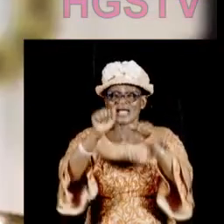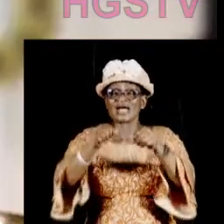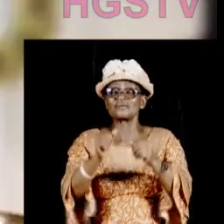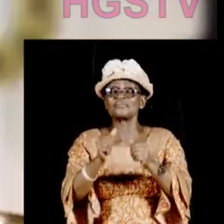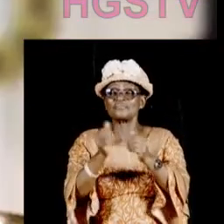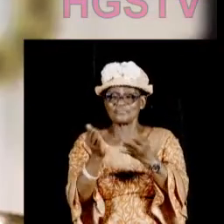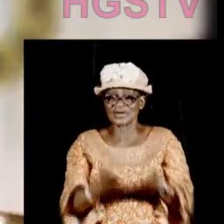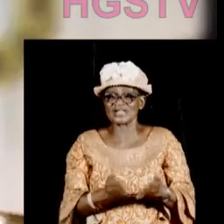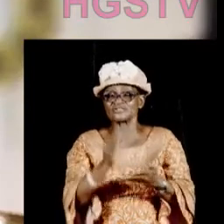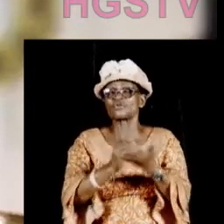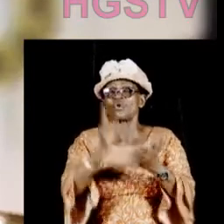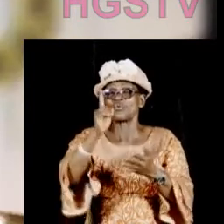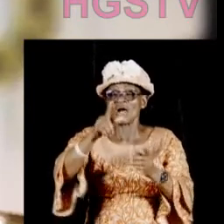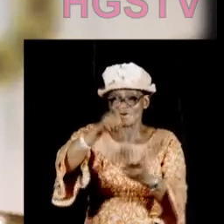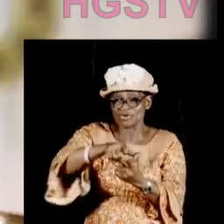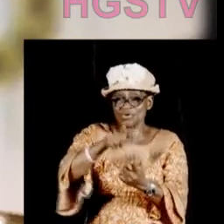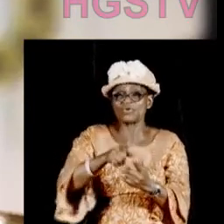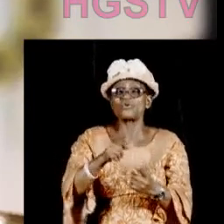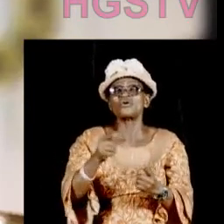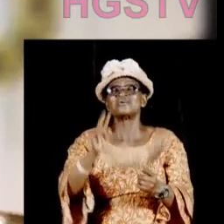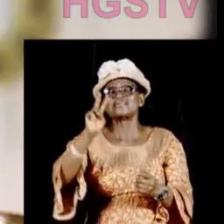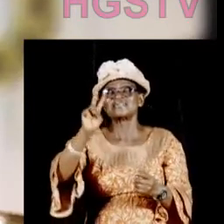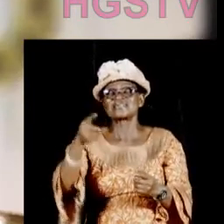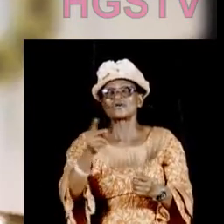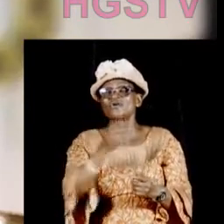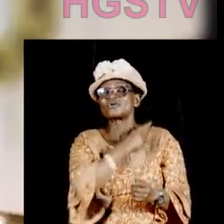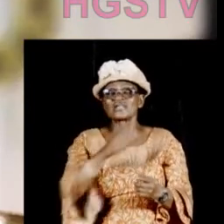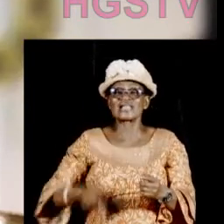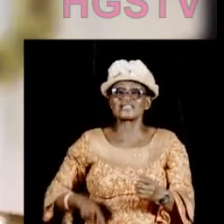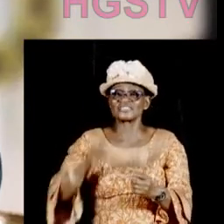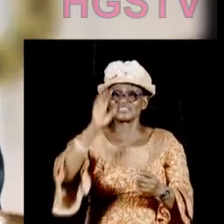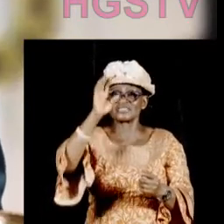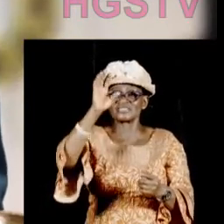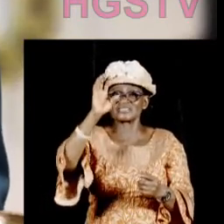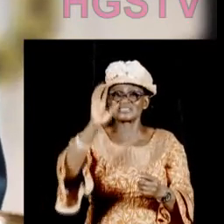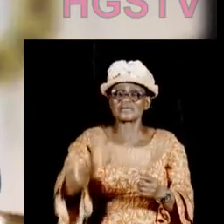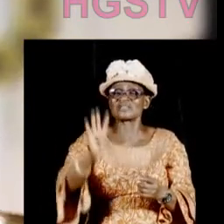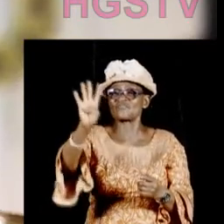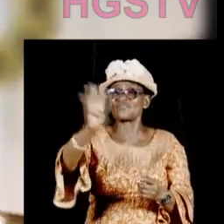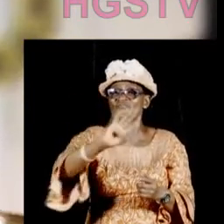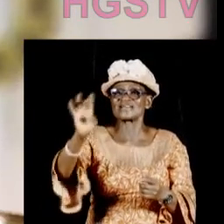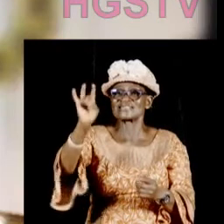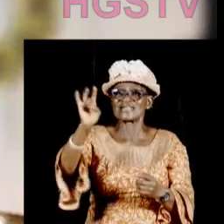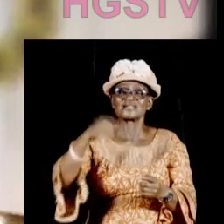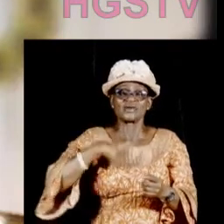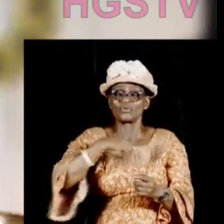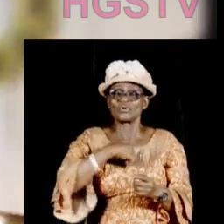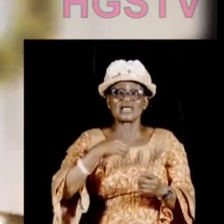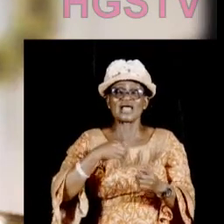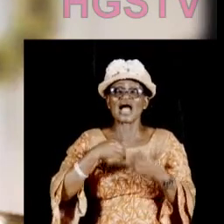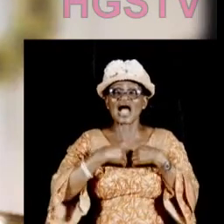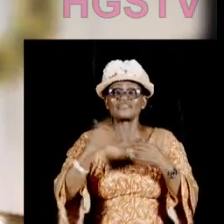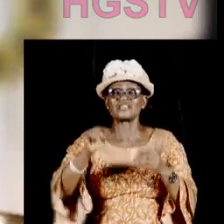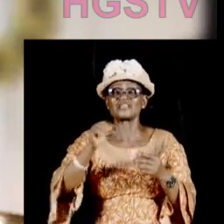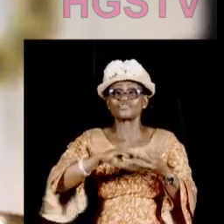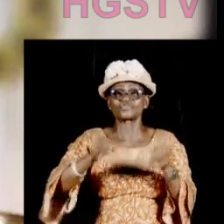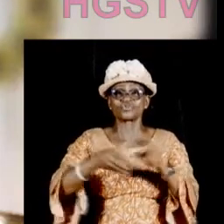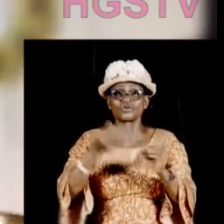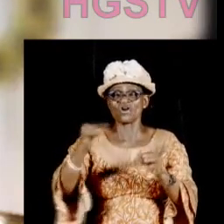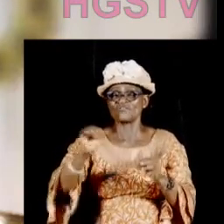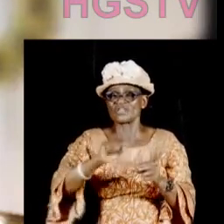2 Kings chapter 4, verse 8, 2 Kings chapter 4, verse 8, we have the story of a